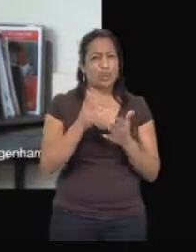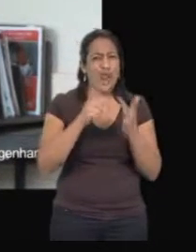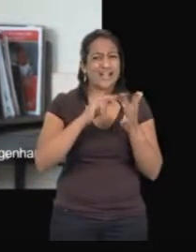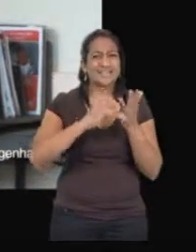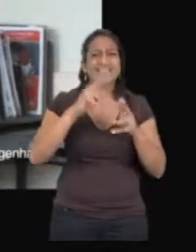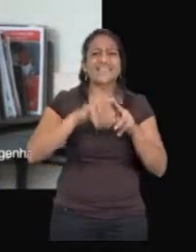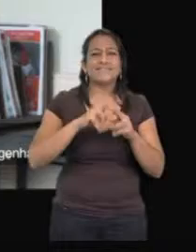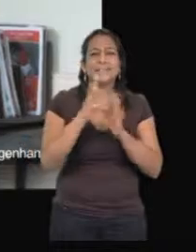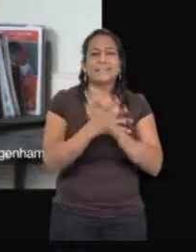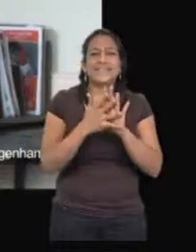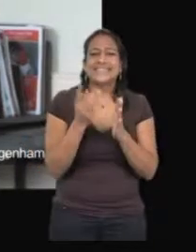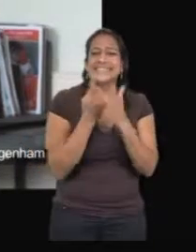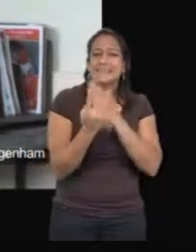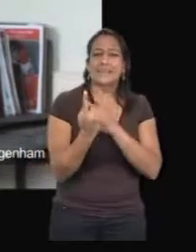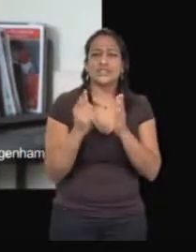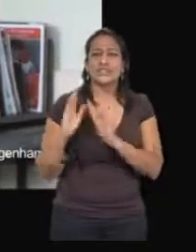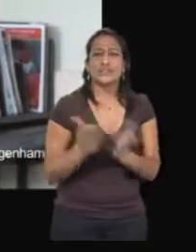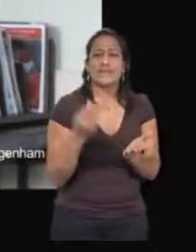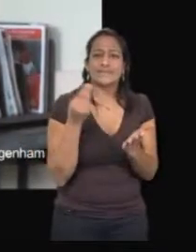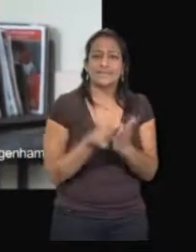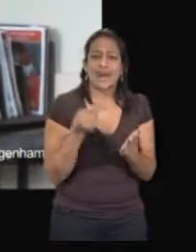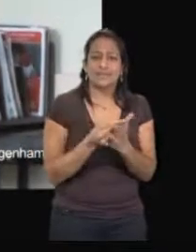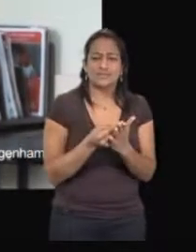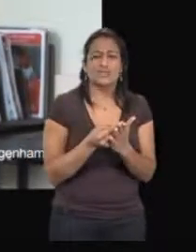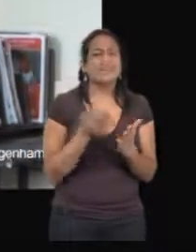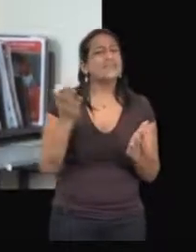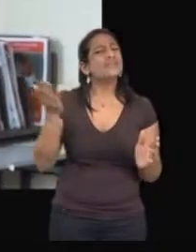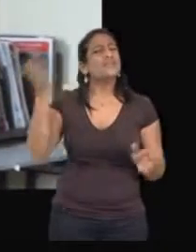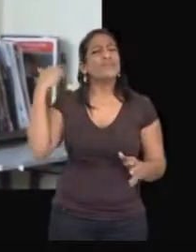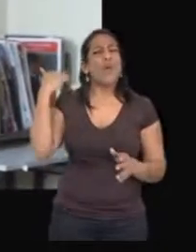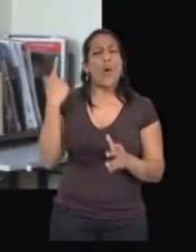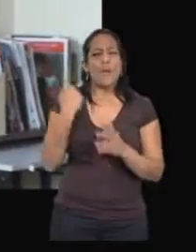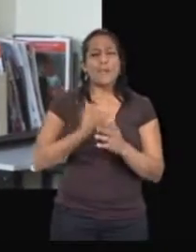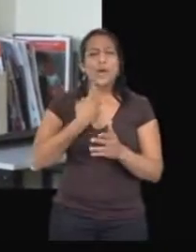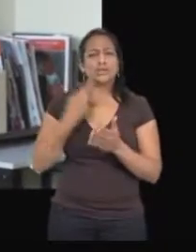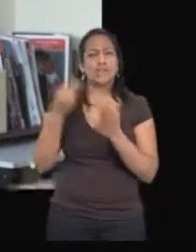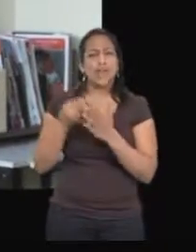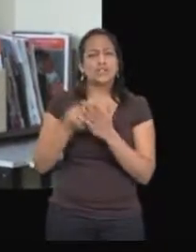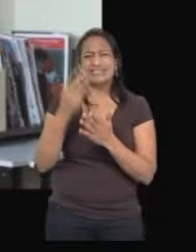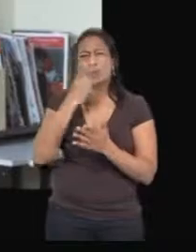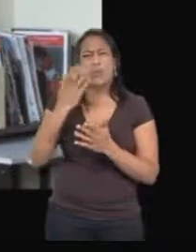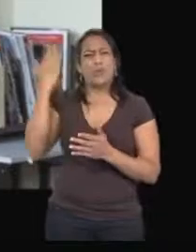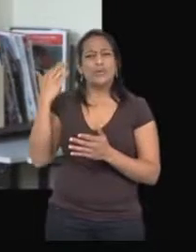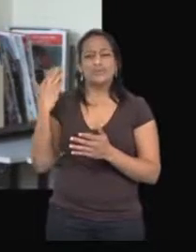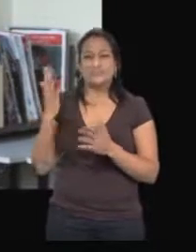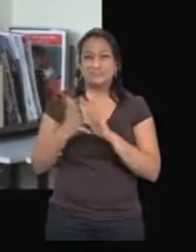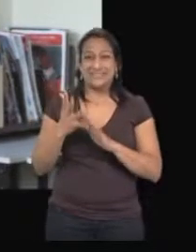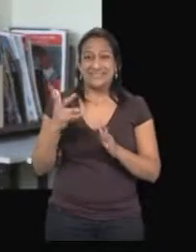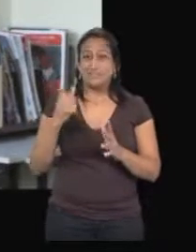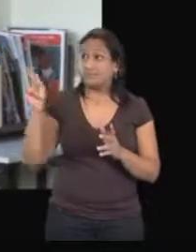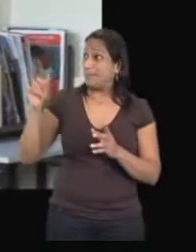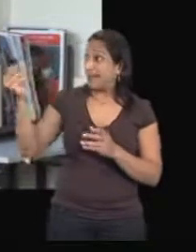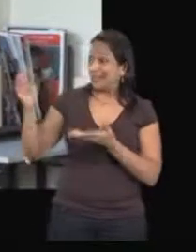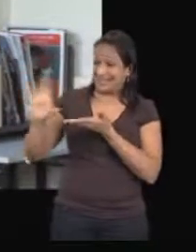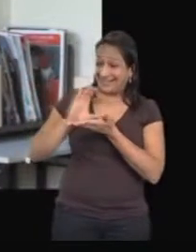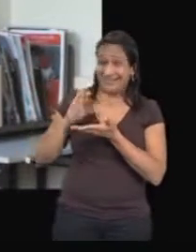stands for Independent Service Funds. Whereas with traditional personal budgets, people would